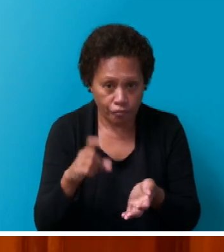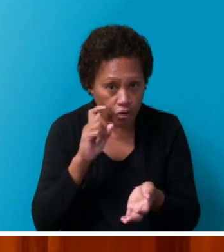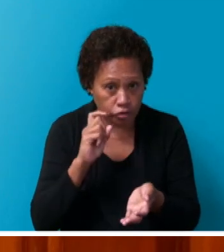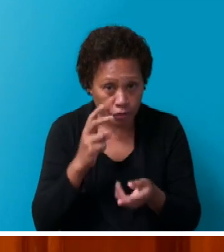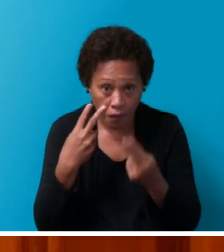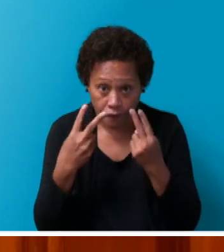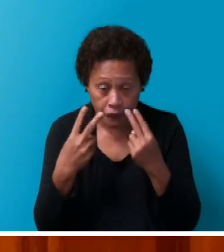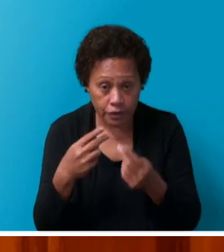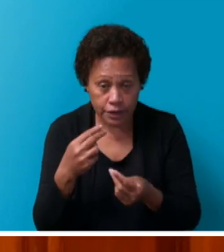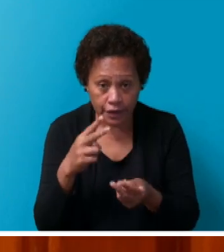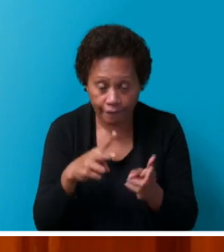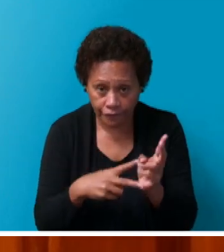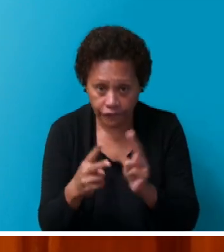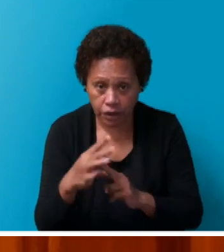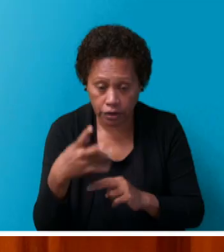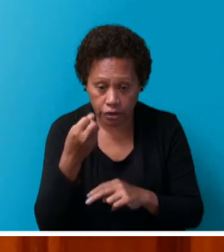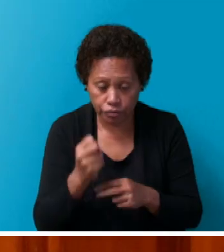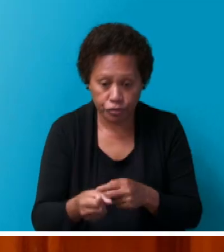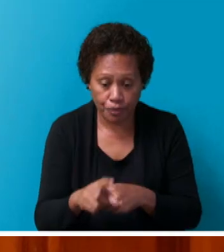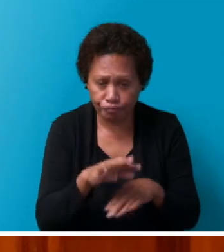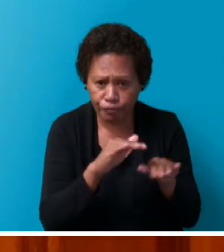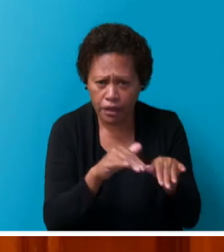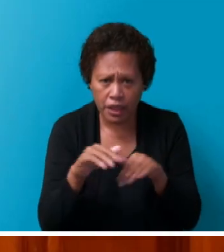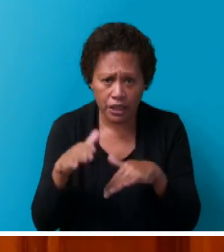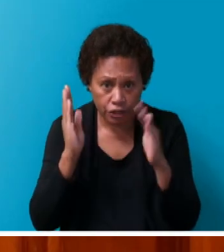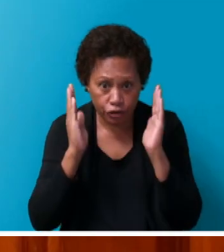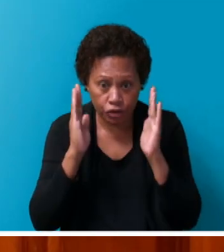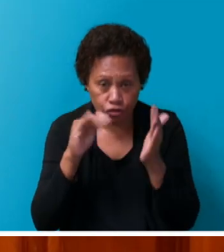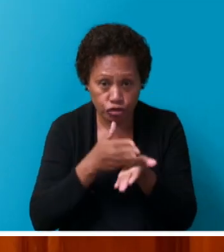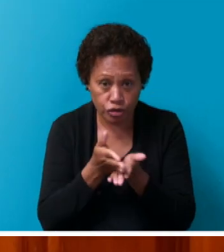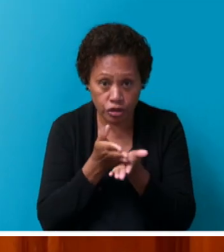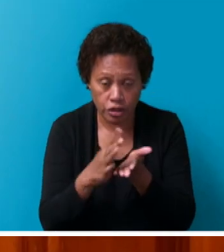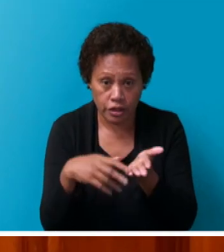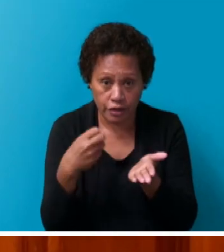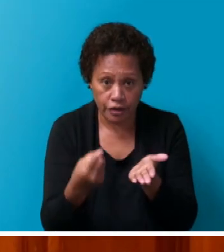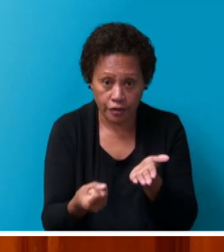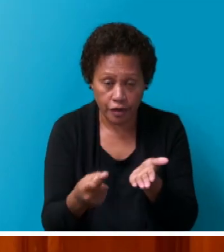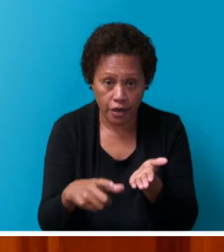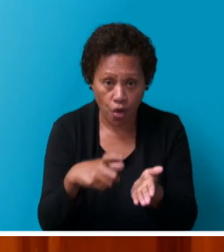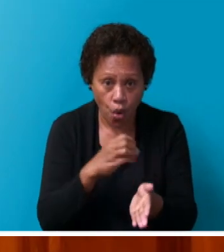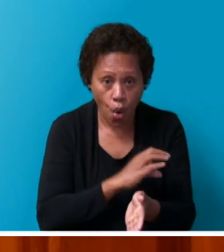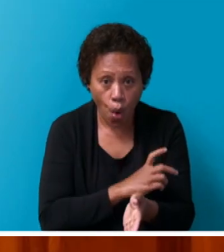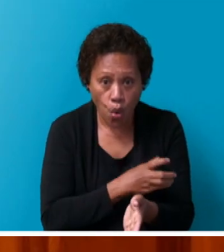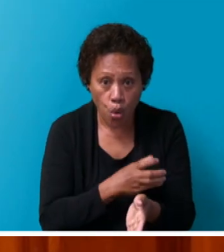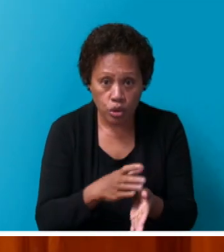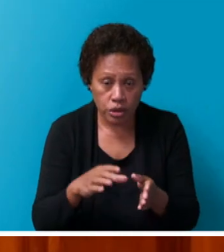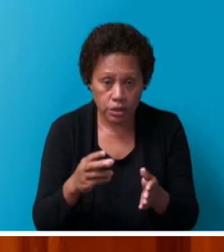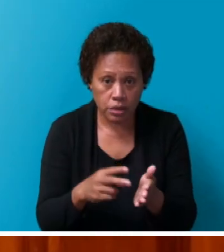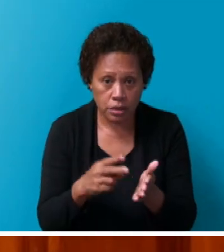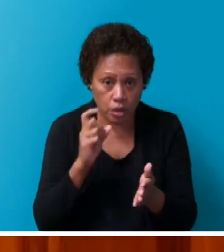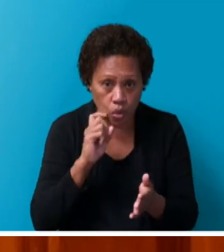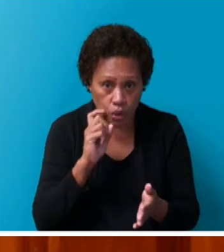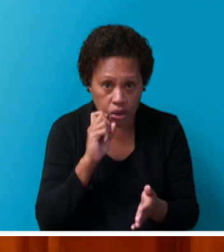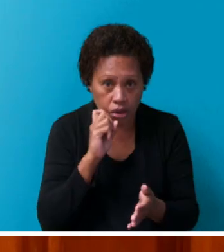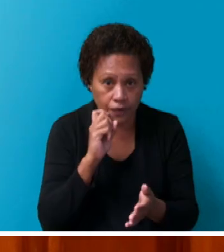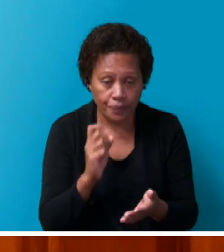villages, attended church services, and sat with local custodians of coastal waters. We hosted primary school children, village